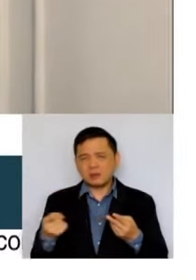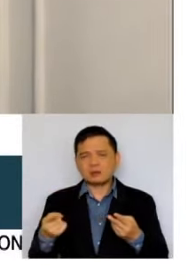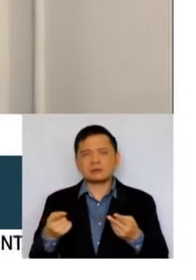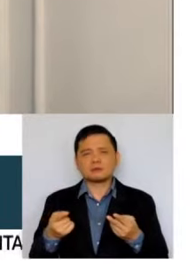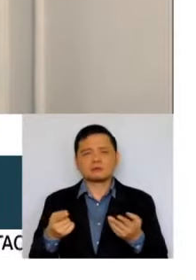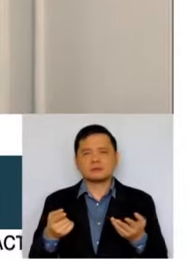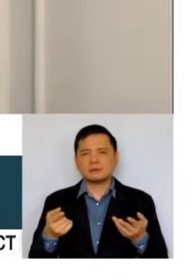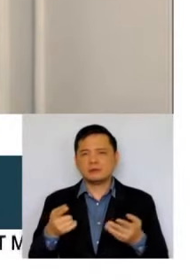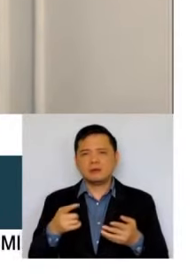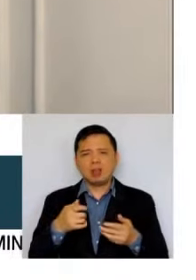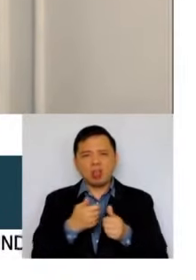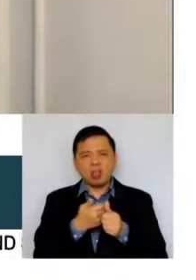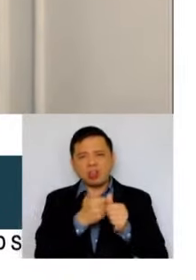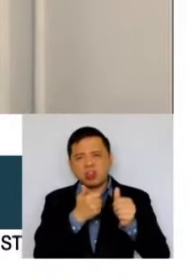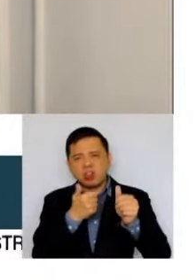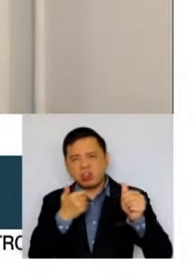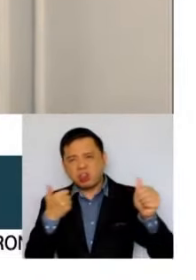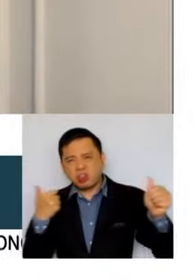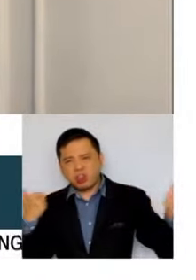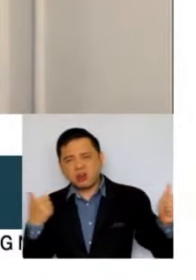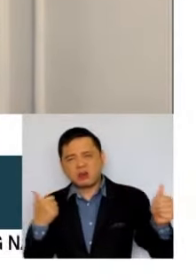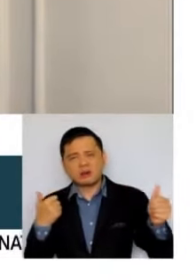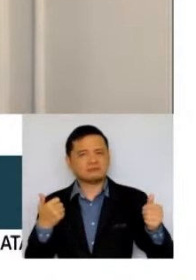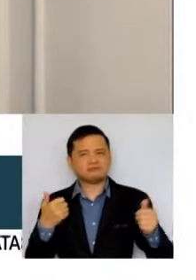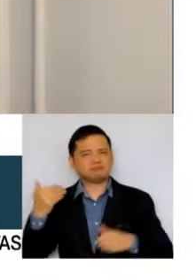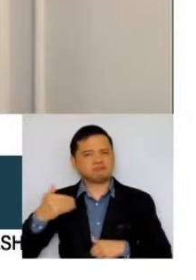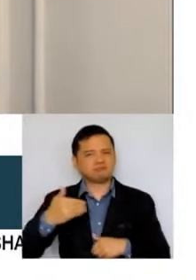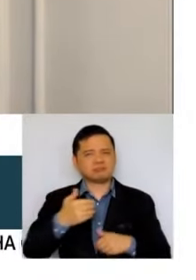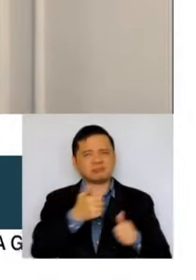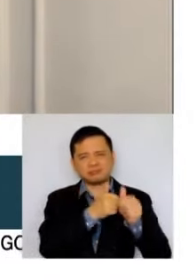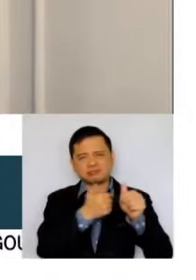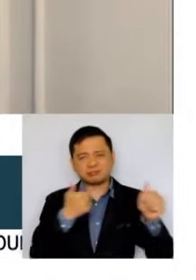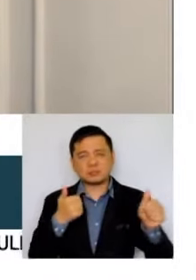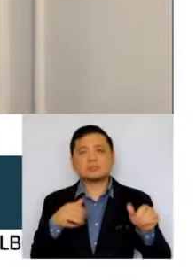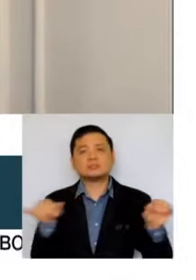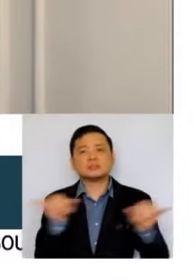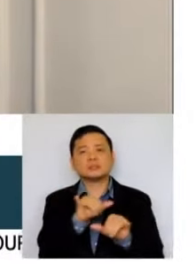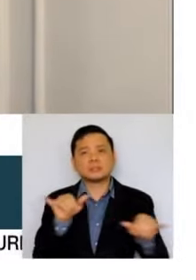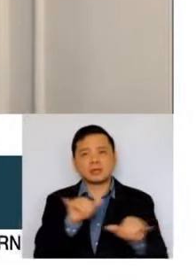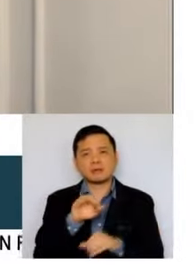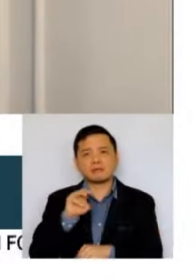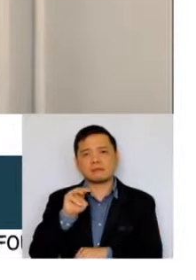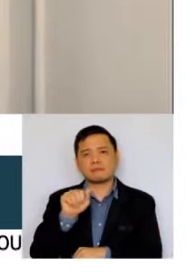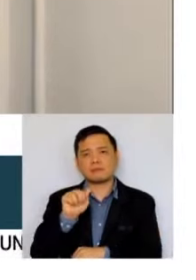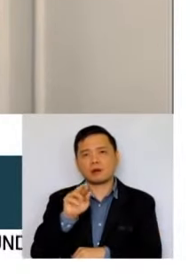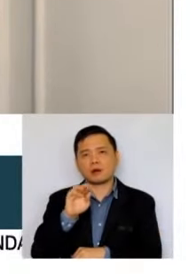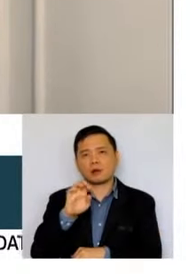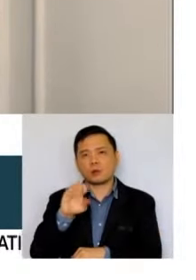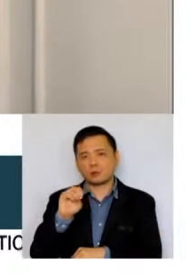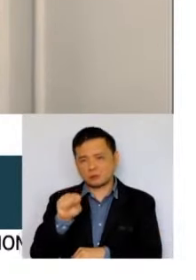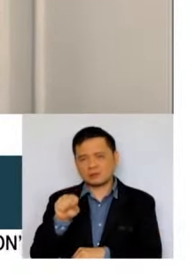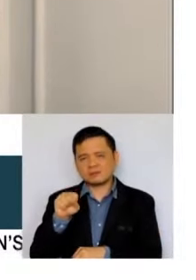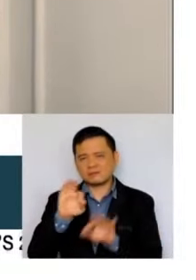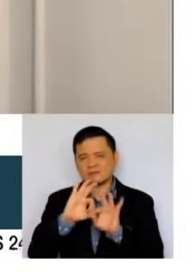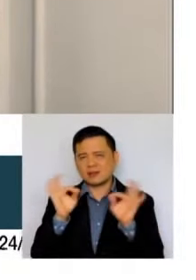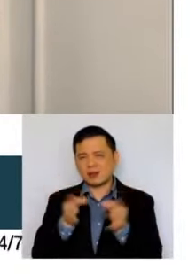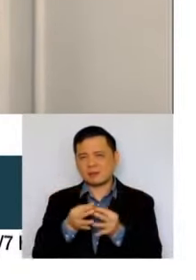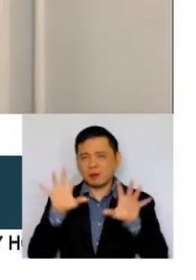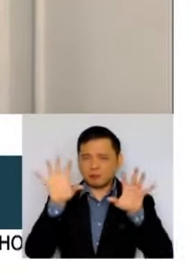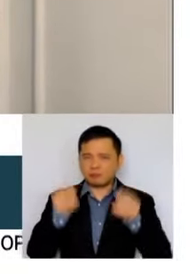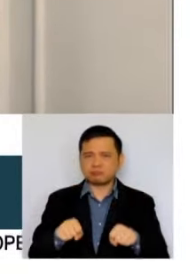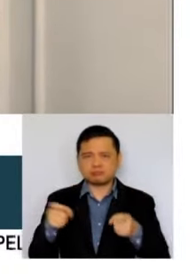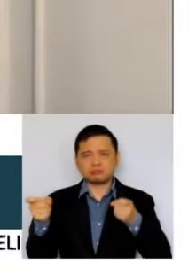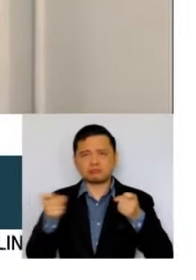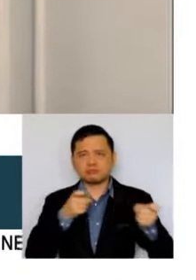We've known this since the time of the Marcos dictatorship, and it took a number of years before we eventually were able to boot